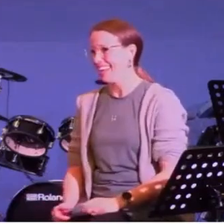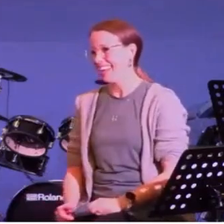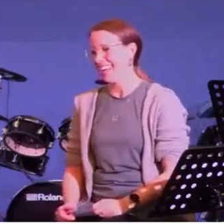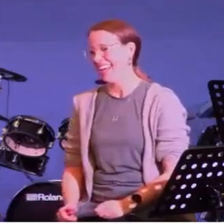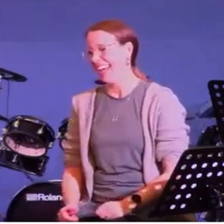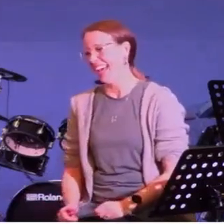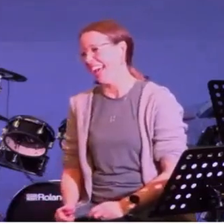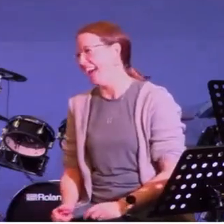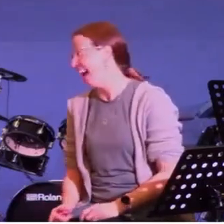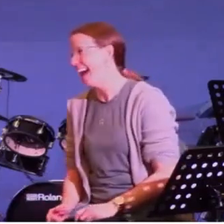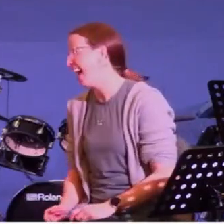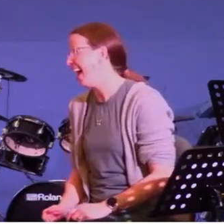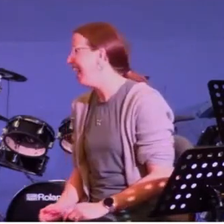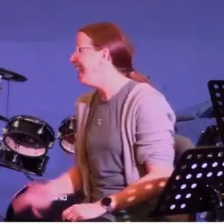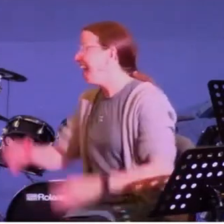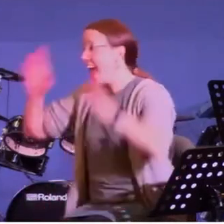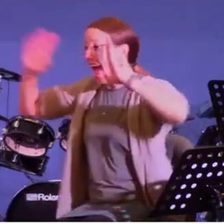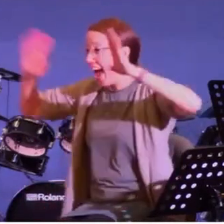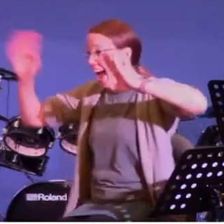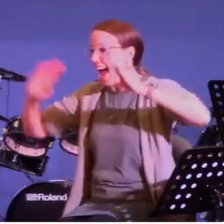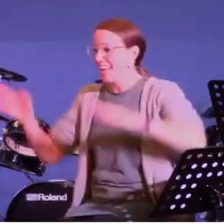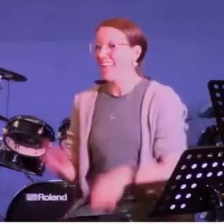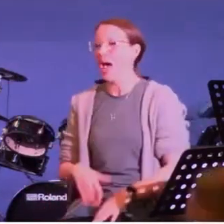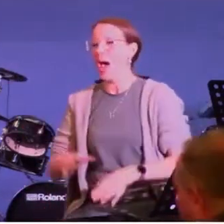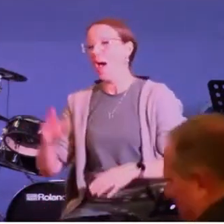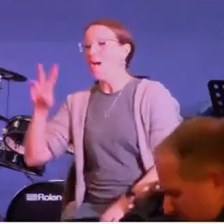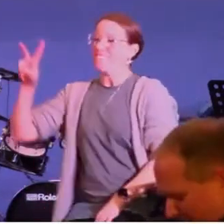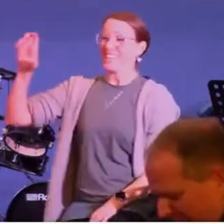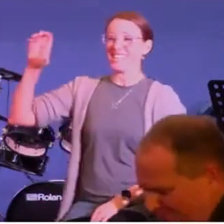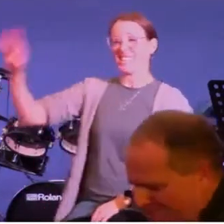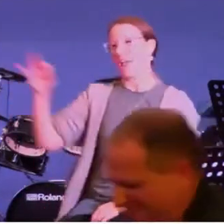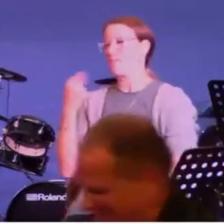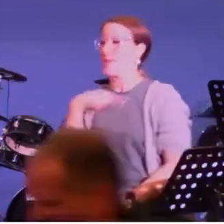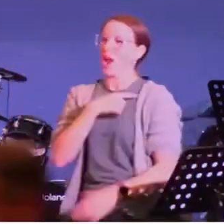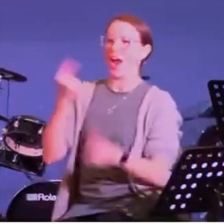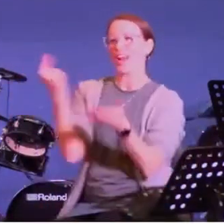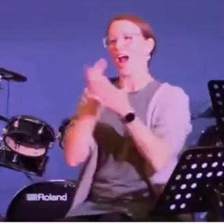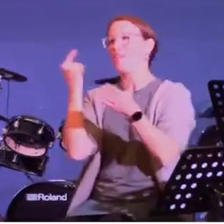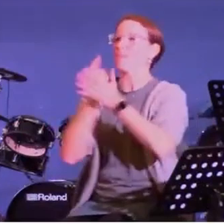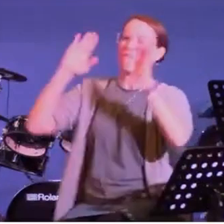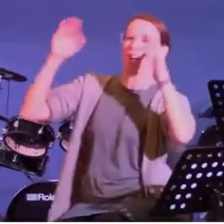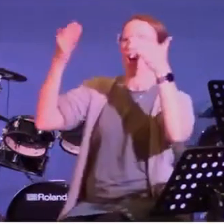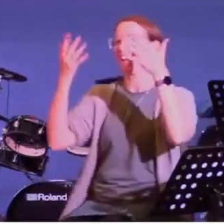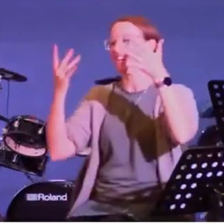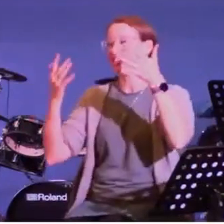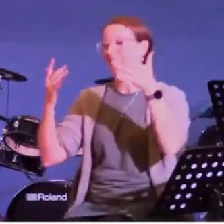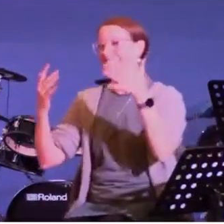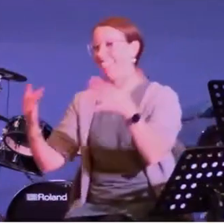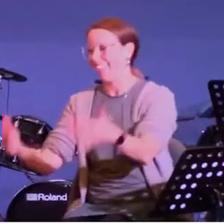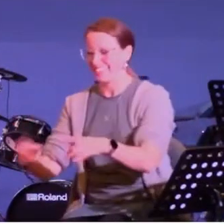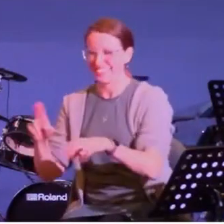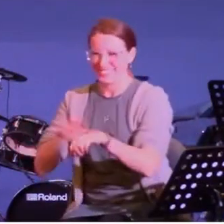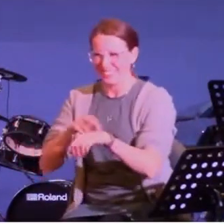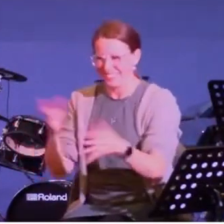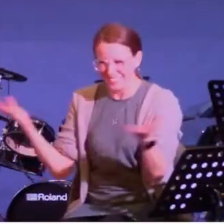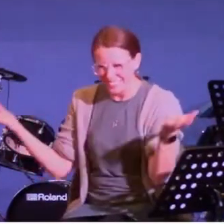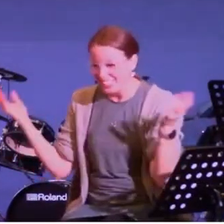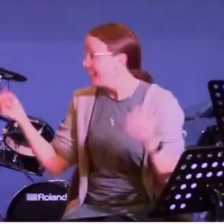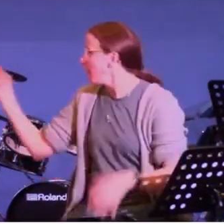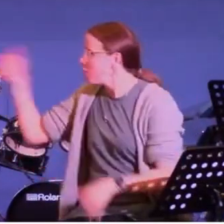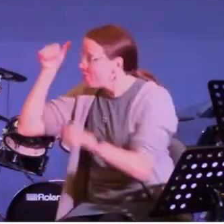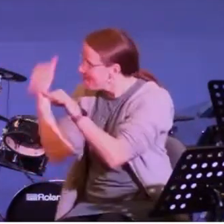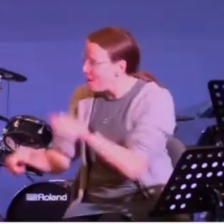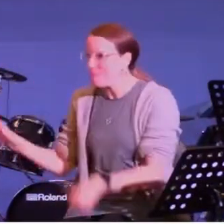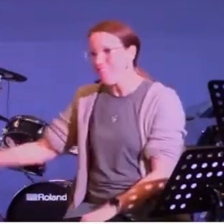Well, hello, church. Welcome to Valley Christian Fellowship, where we are a gospel. Hey, it just seems like what I have to say every time I'm up here. You remembered it. I know,